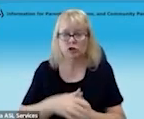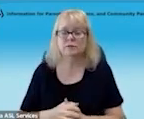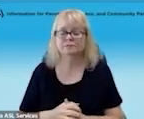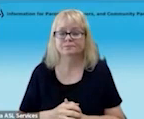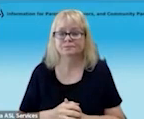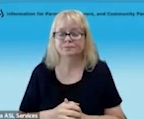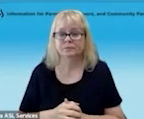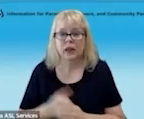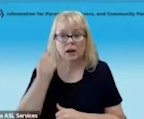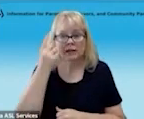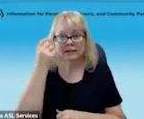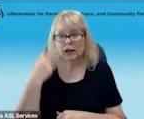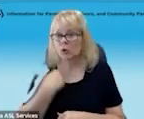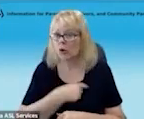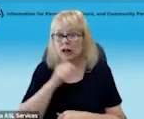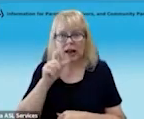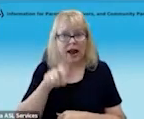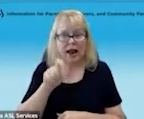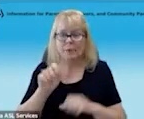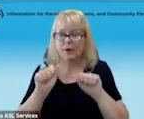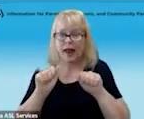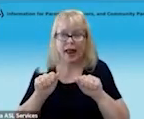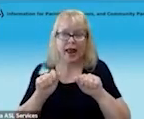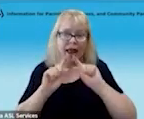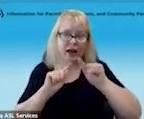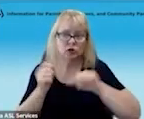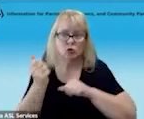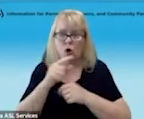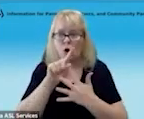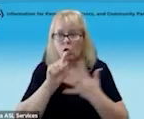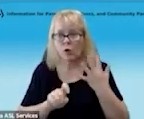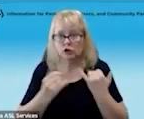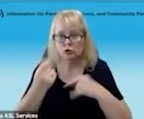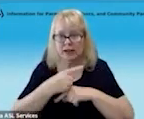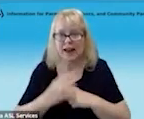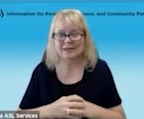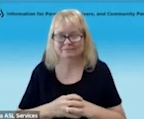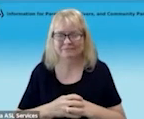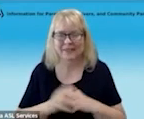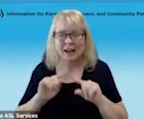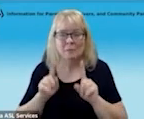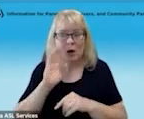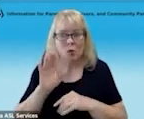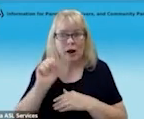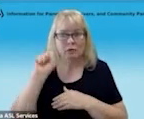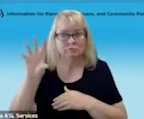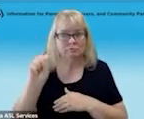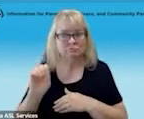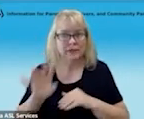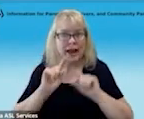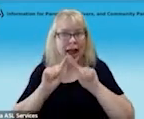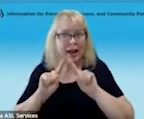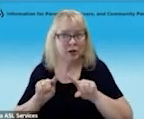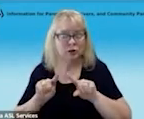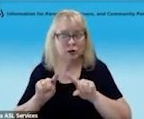you have a specific question for any presenter, please include that speaker's first name before your questions. Please